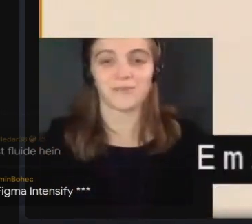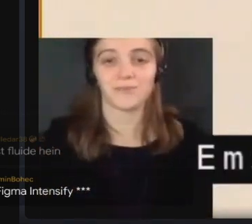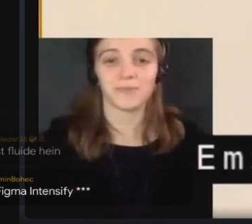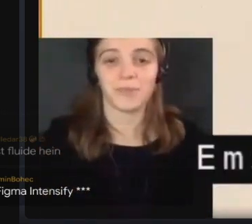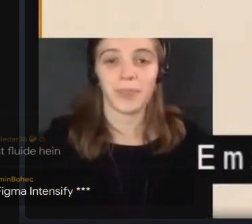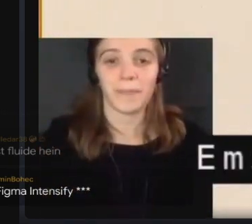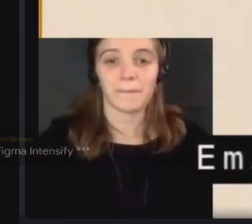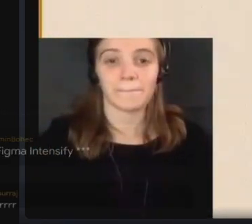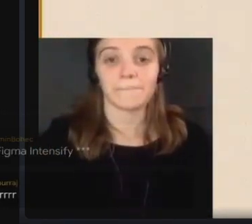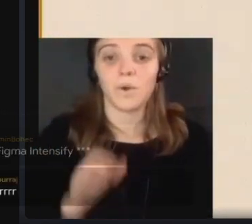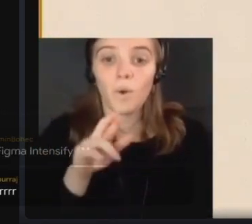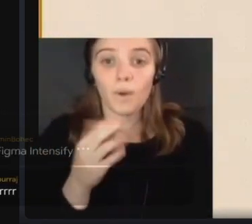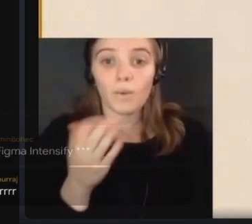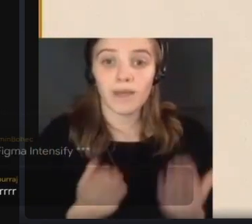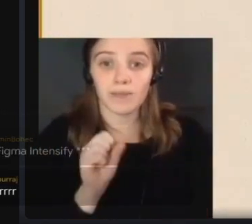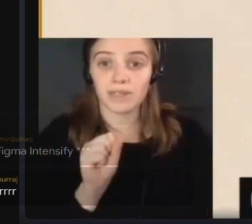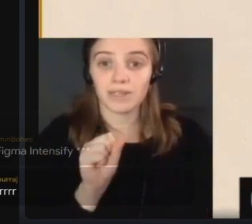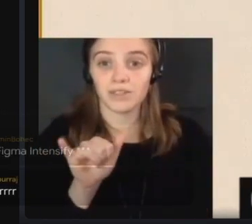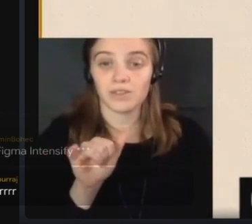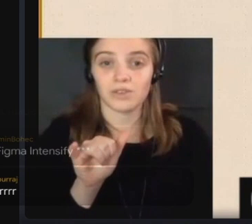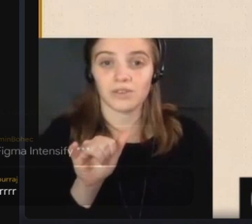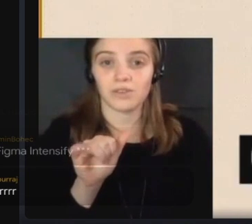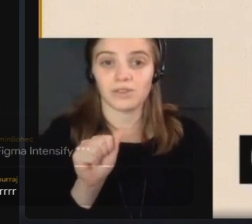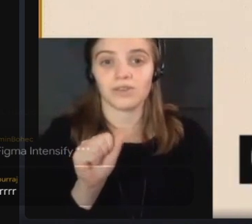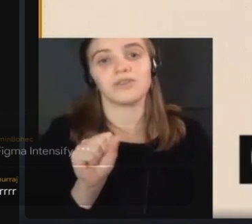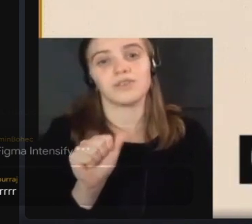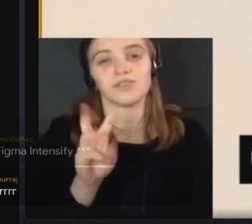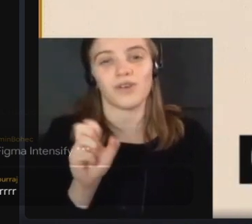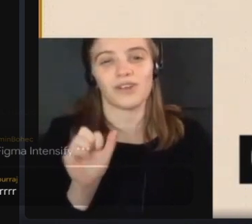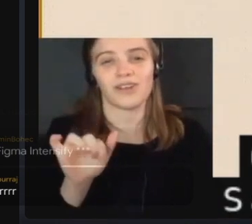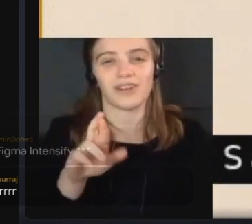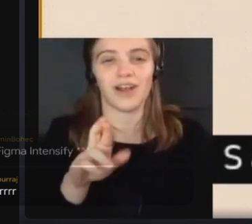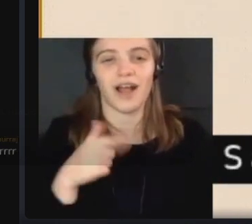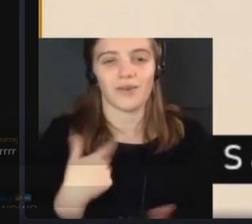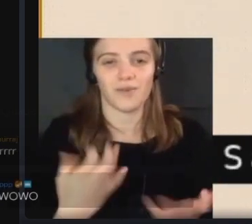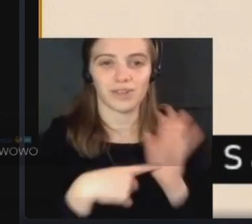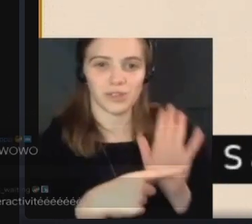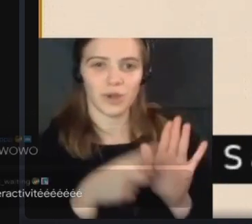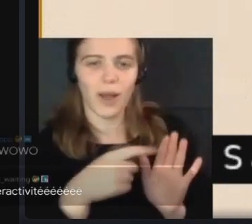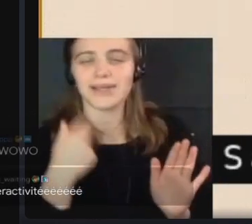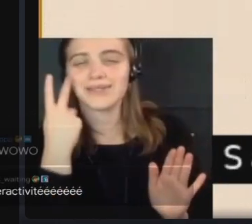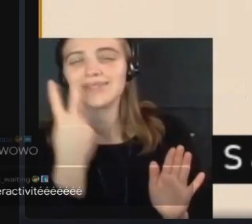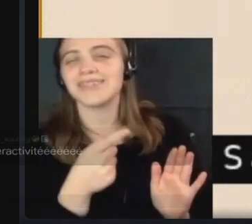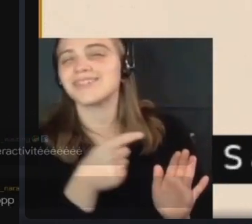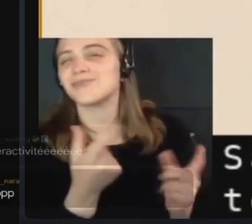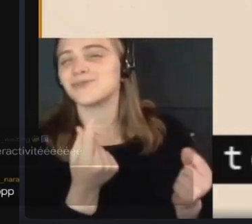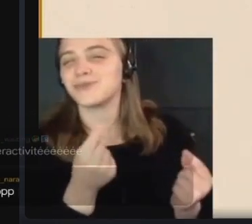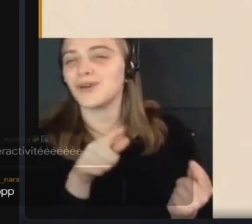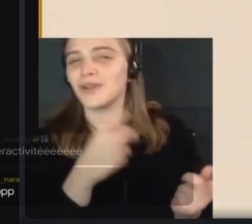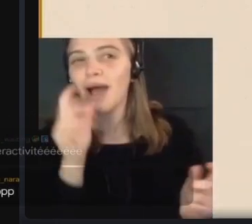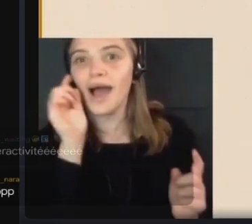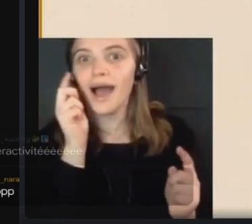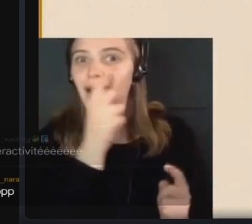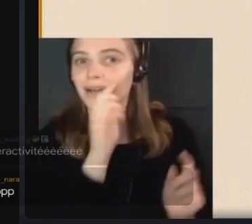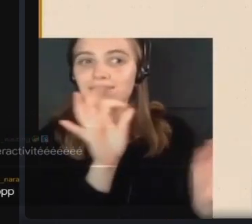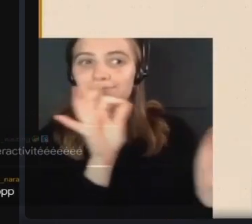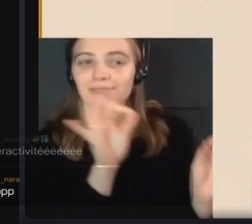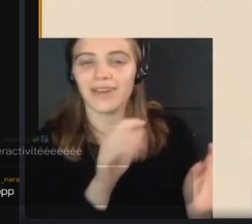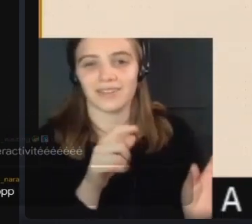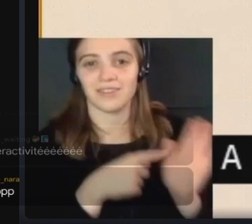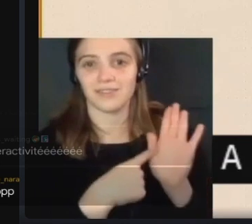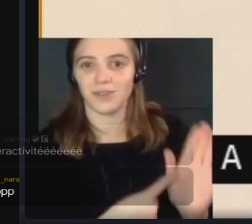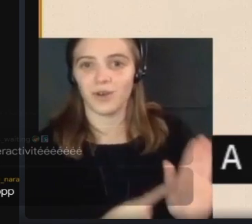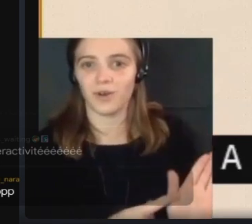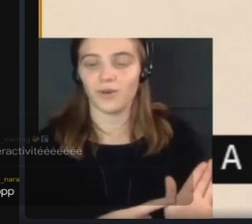Les réactions fire, regardez. what he's up to too. So I'll give him some eyes. And what we're trying to do is to kind of create this gradation. C'est